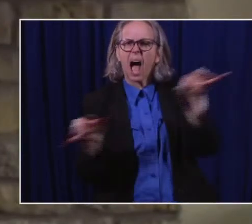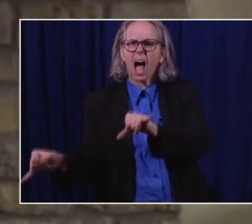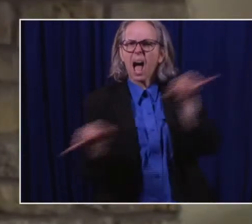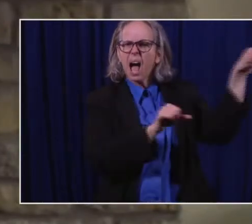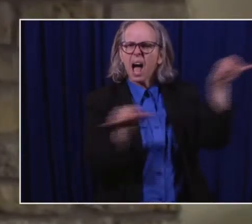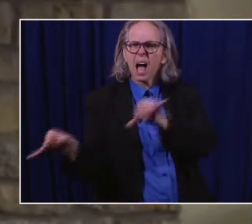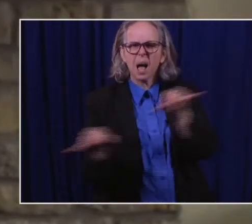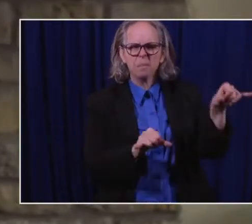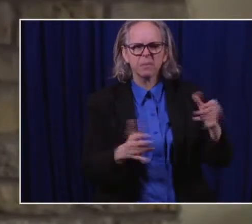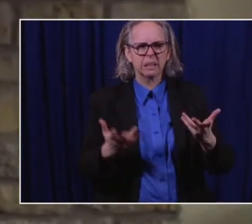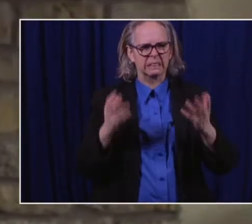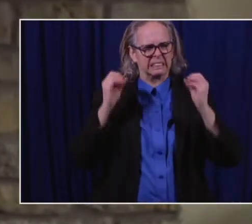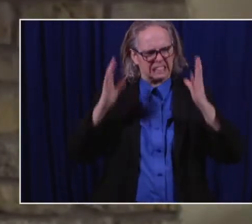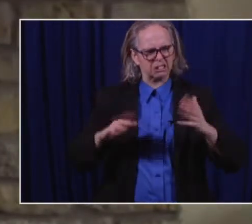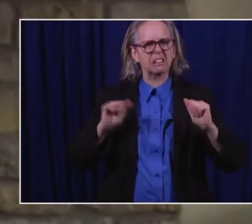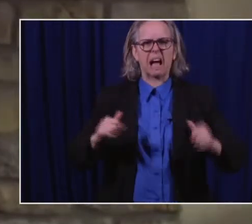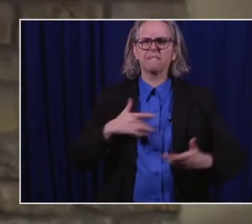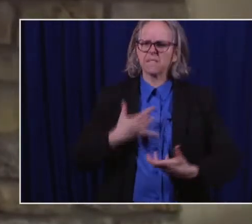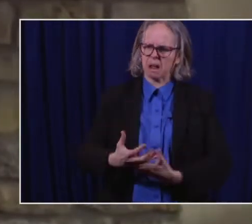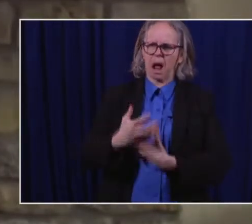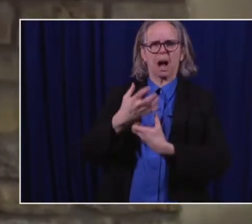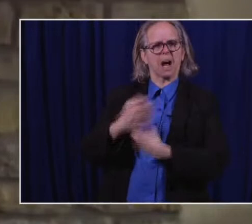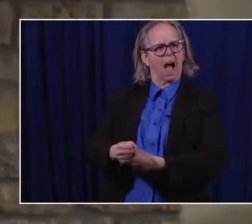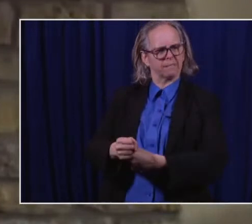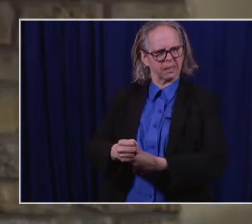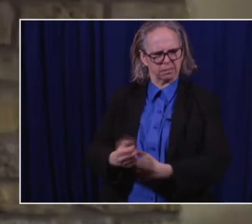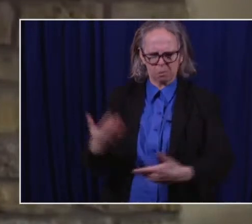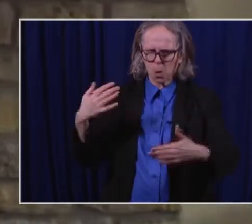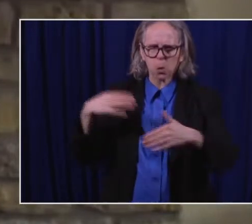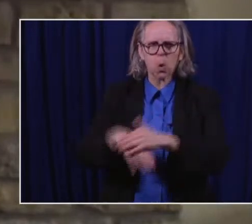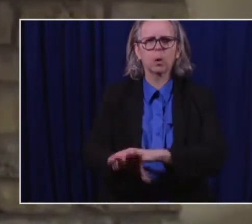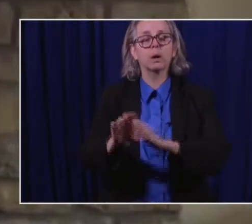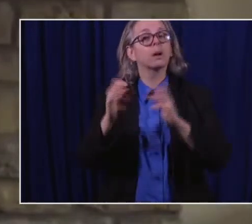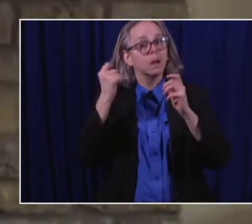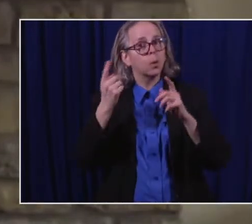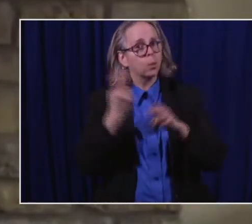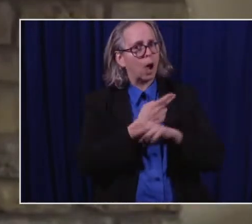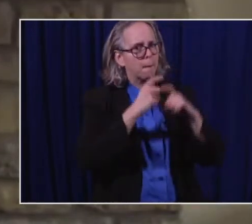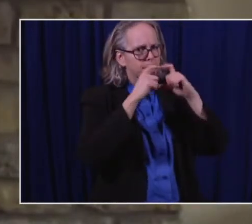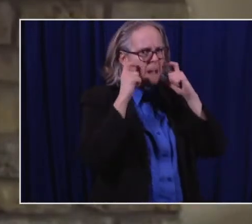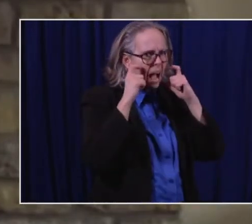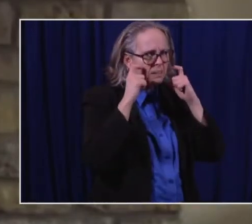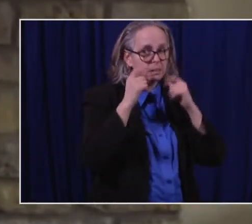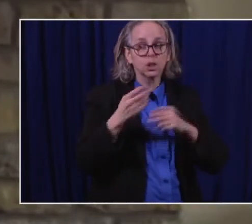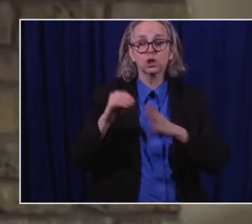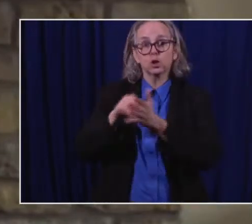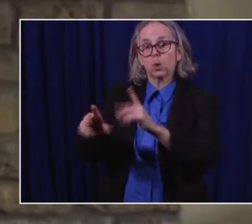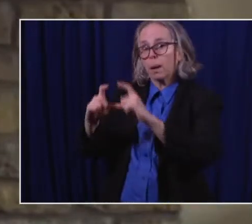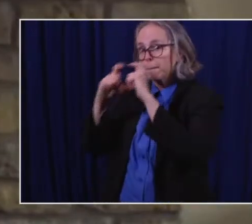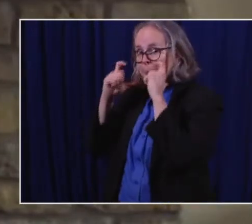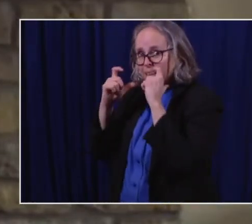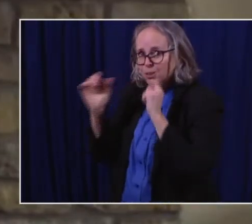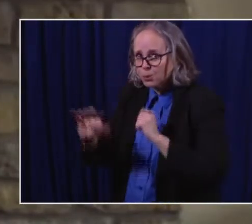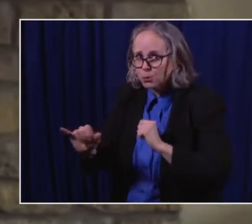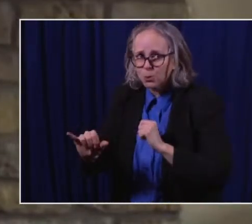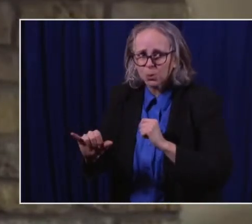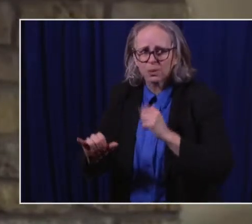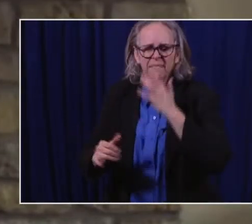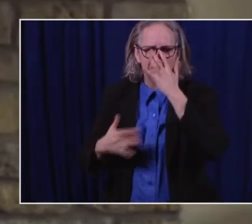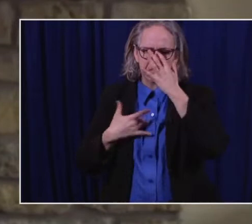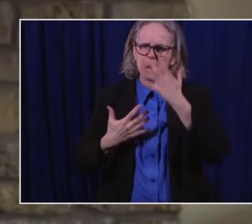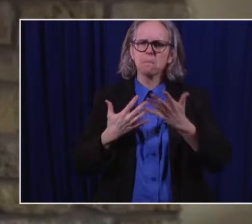classroom and everyone's wearing a mask, and schools are doing this, and the teachers and everybody in the school building's wearing a mask, that the spread